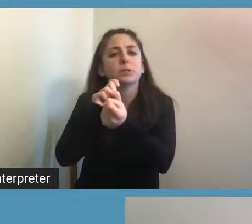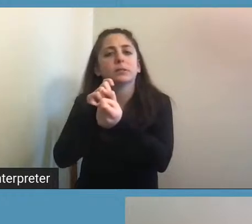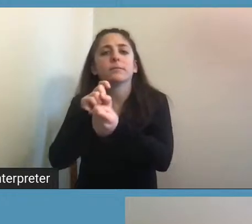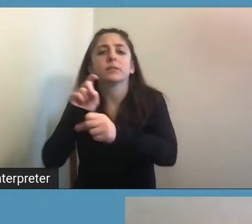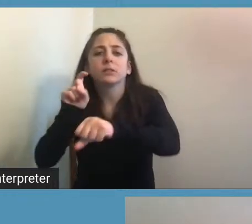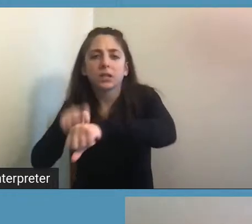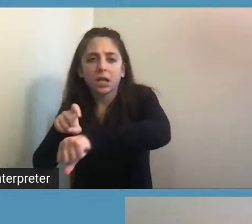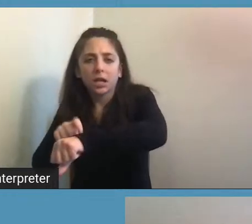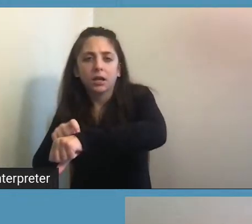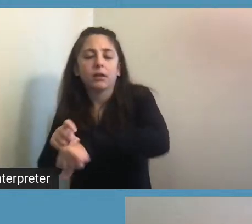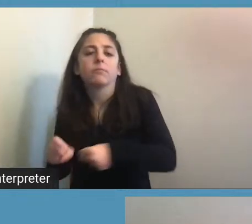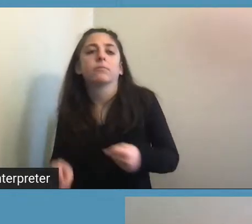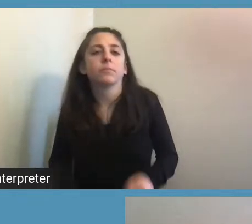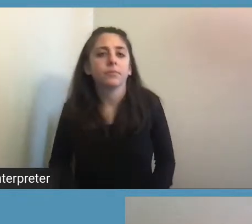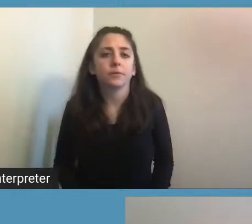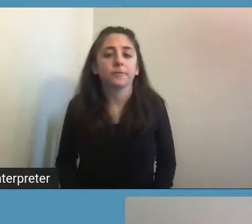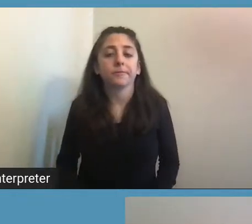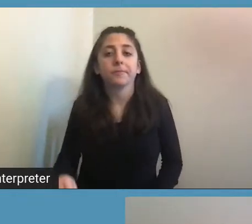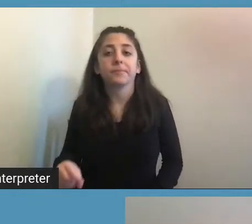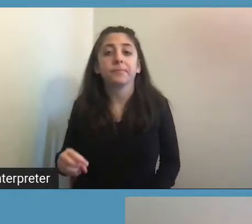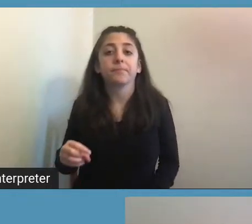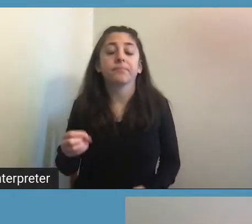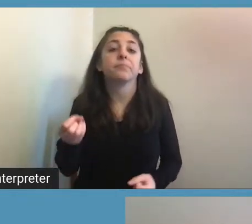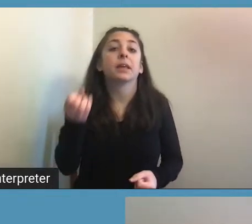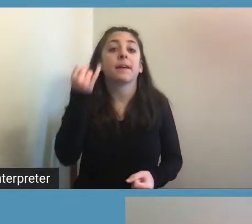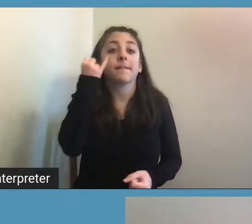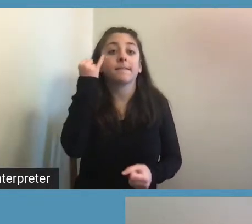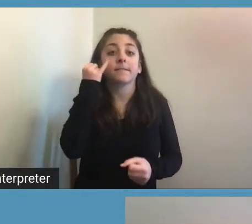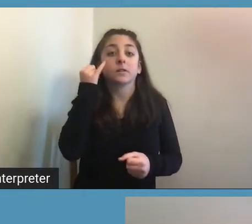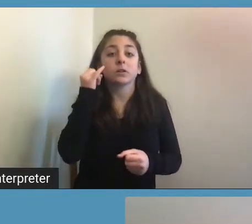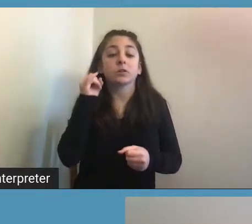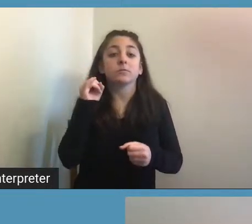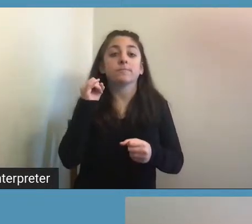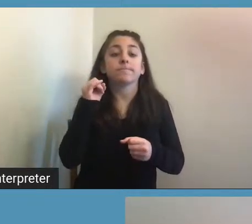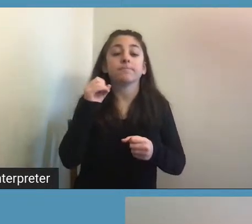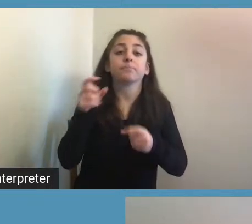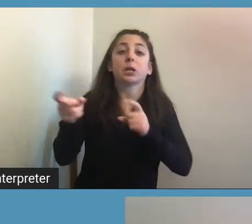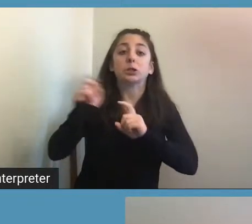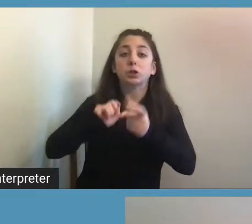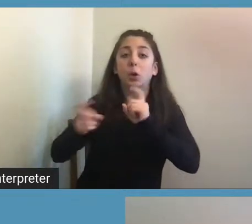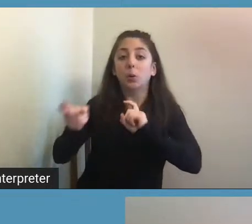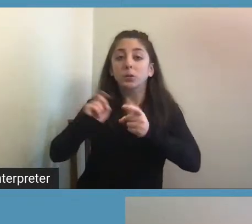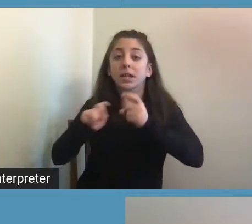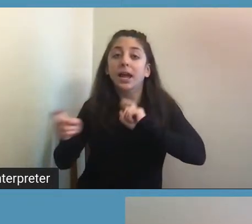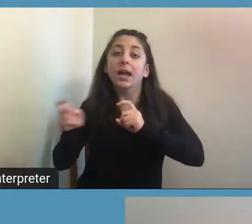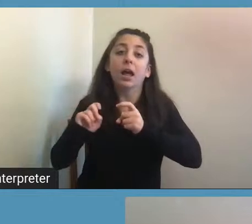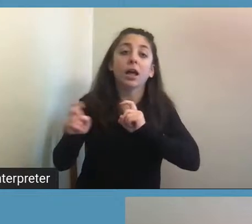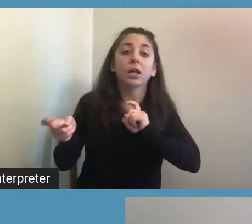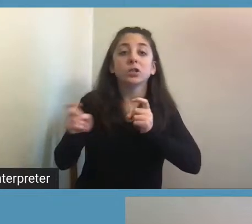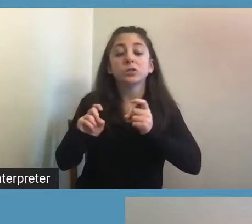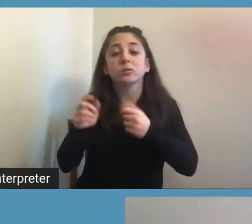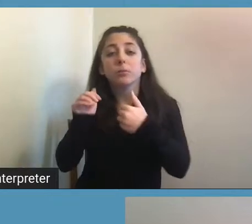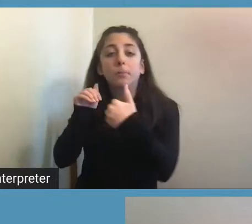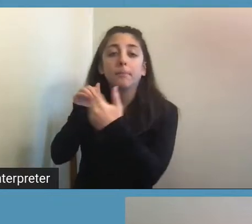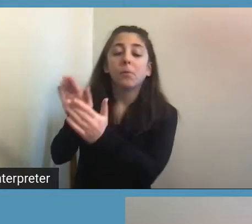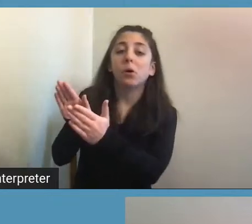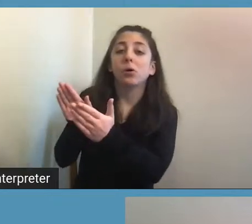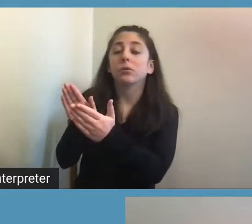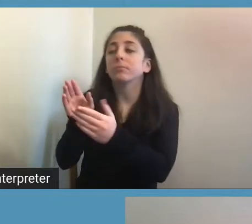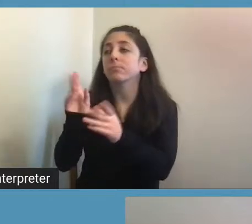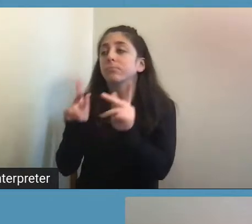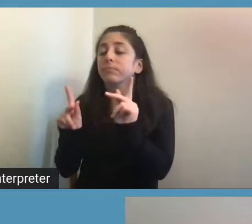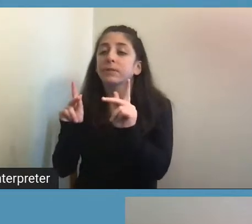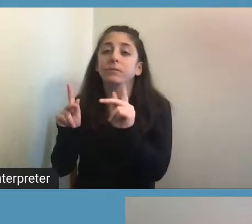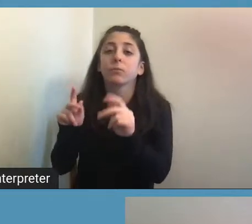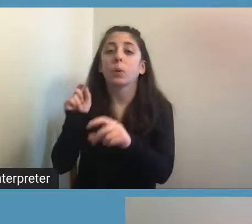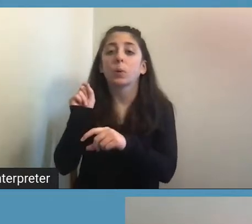things. When you're approaching people for donations or like anything advancement related, I think it's best to